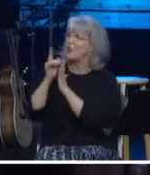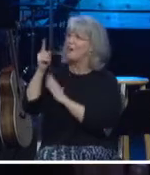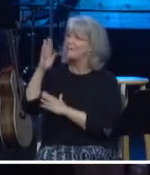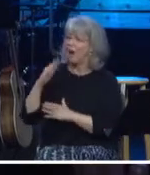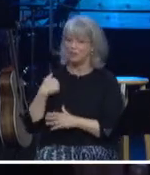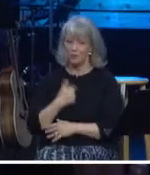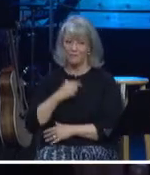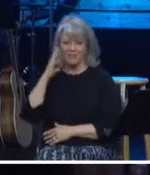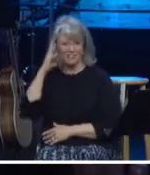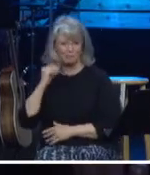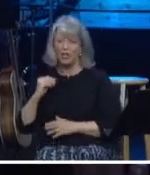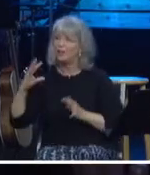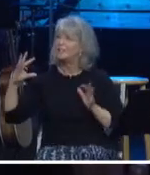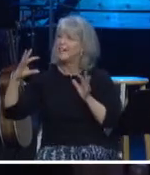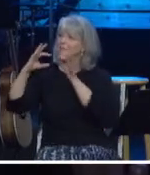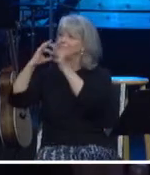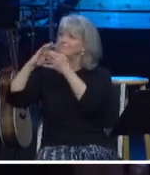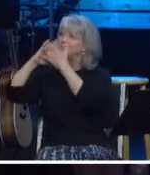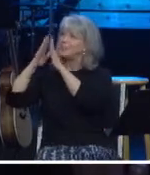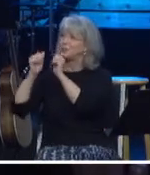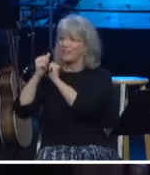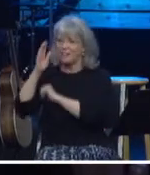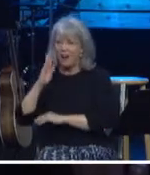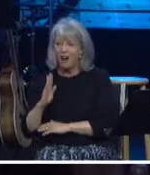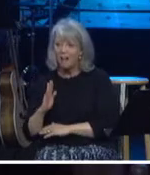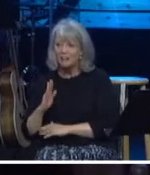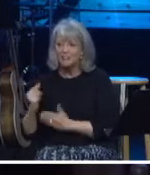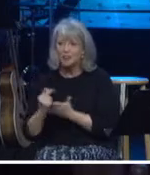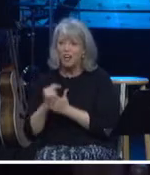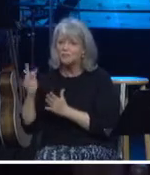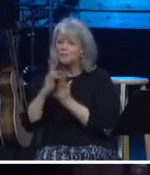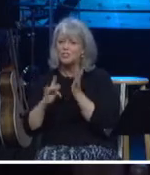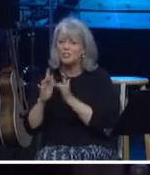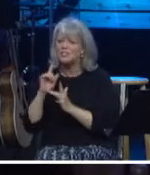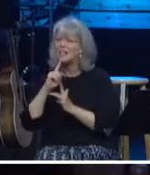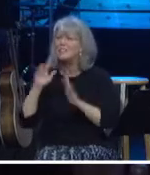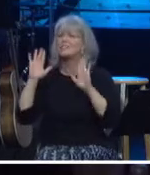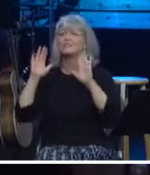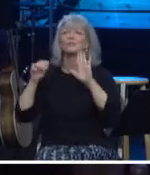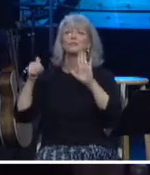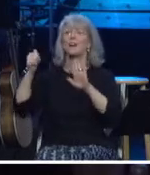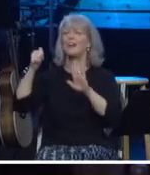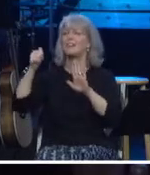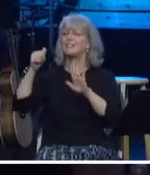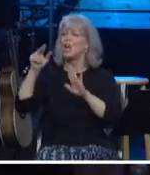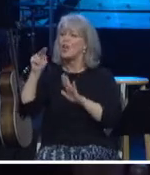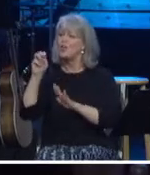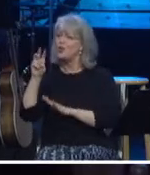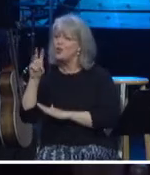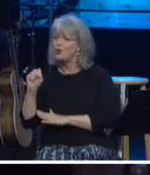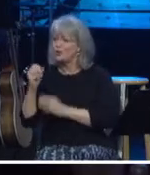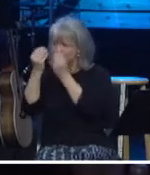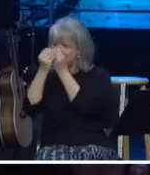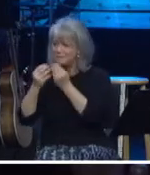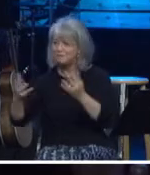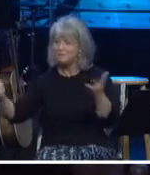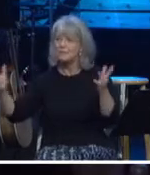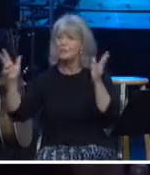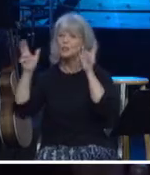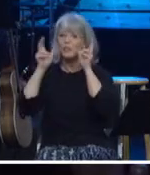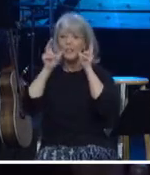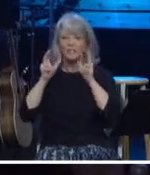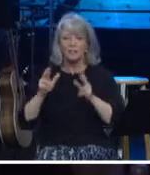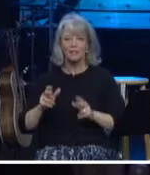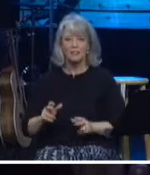this reconciliation. The gospel of Jesus is the greatest news ever to be heard. There